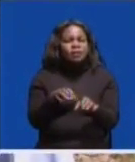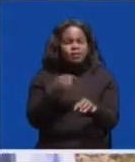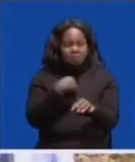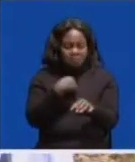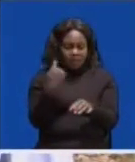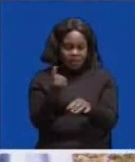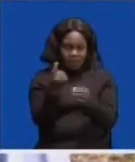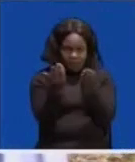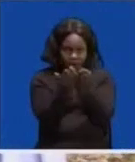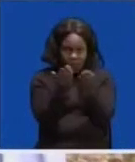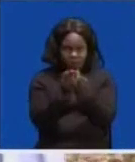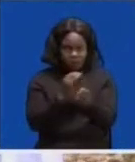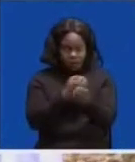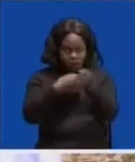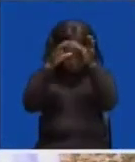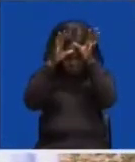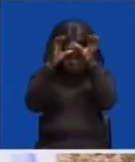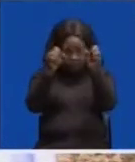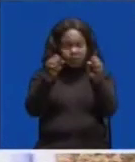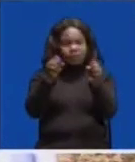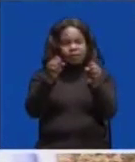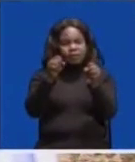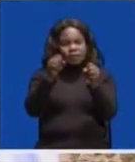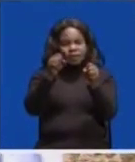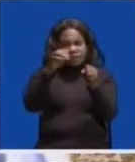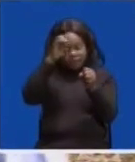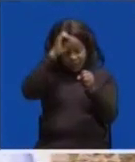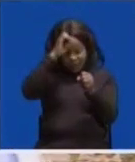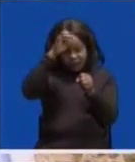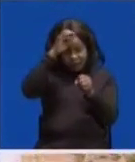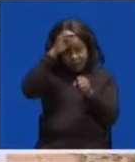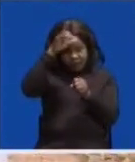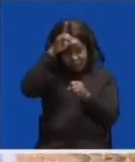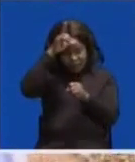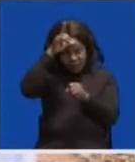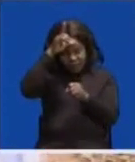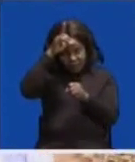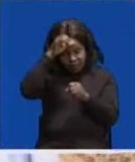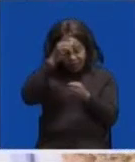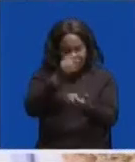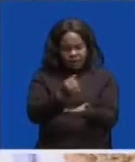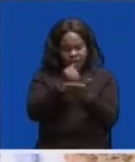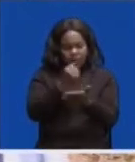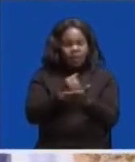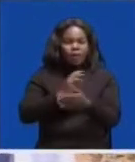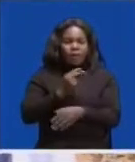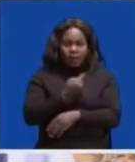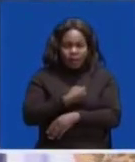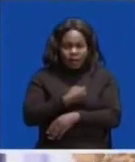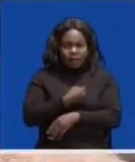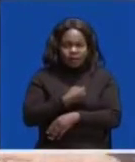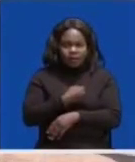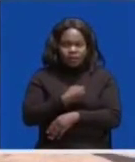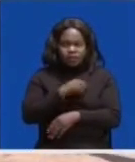ba president besu ba Chagwarungu ba Edgar Chagwarungu batugwahiri hebuyo